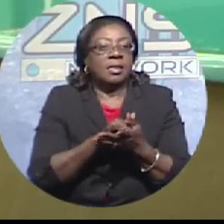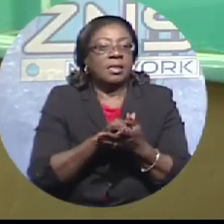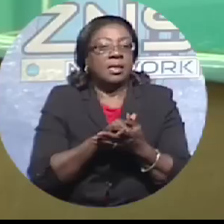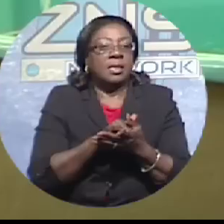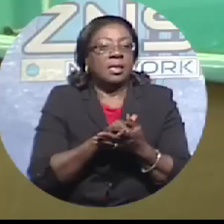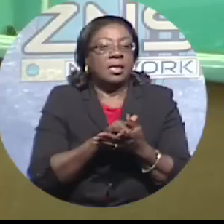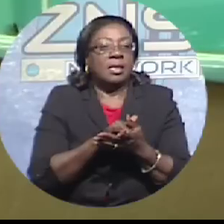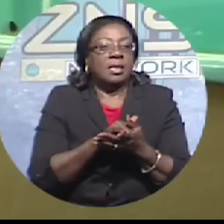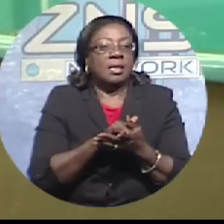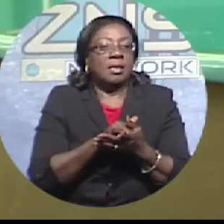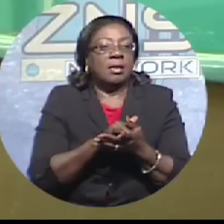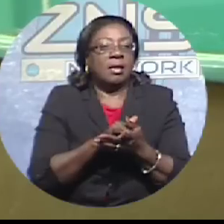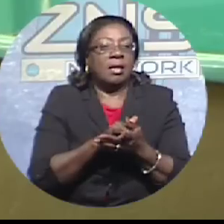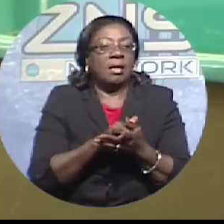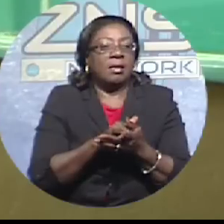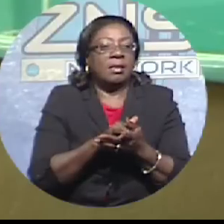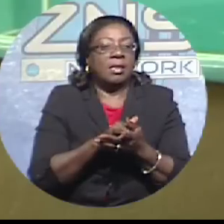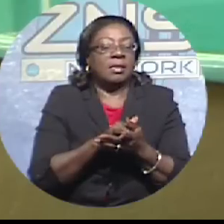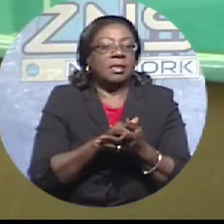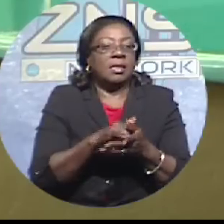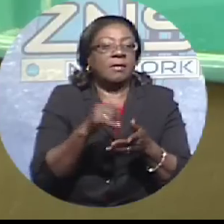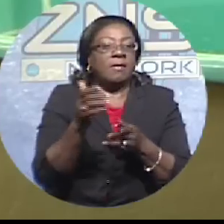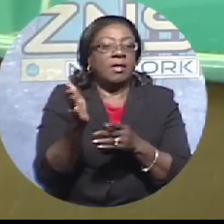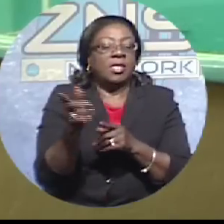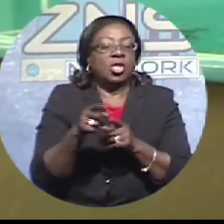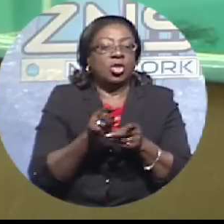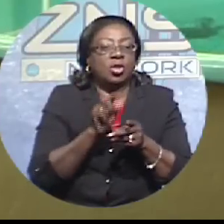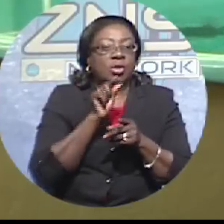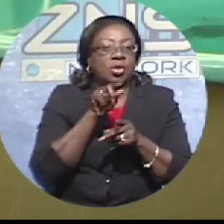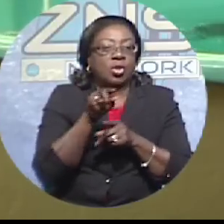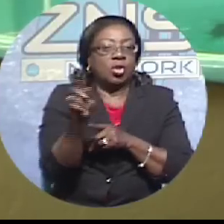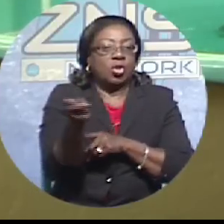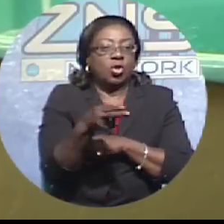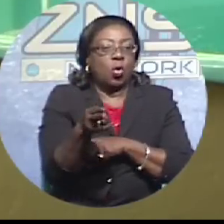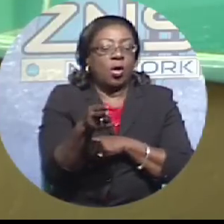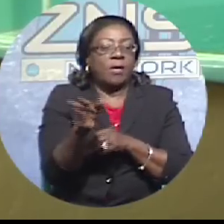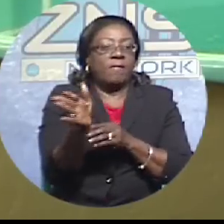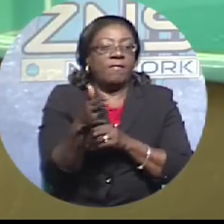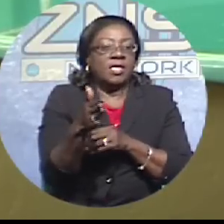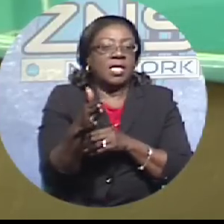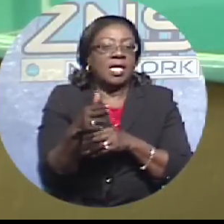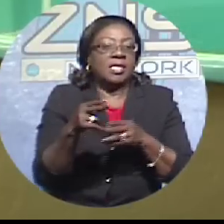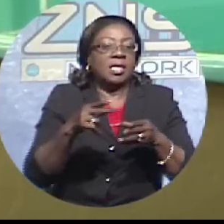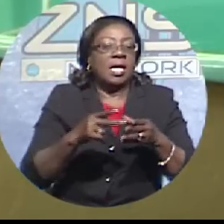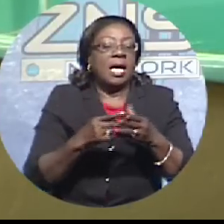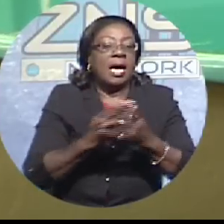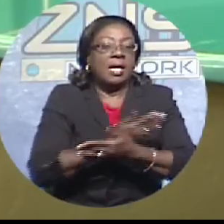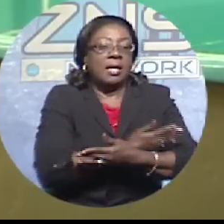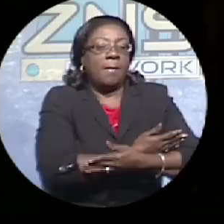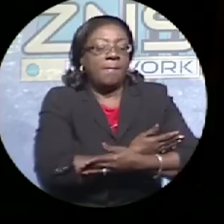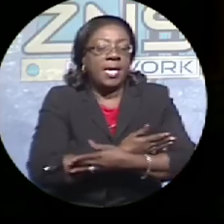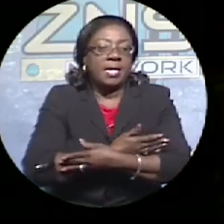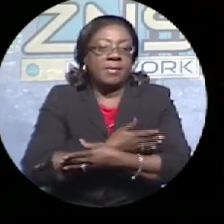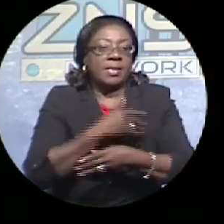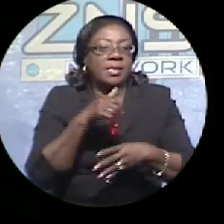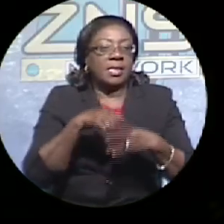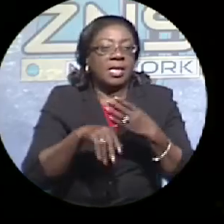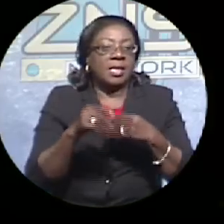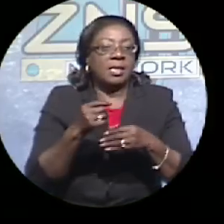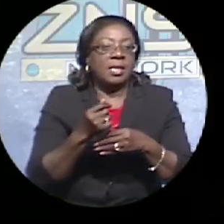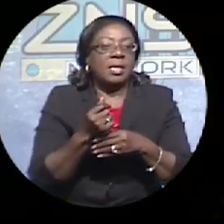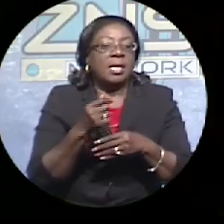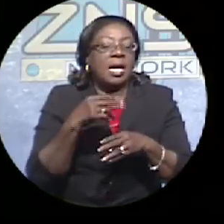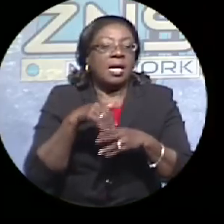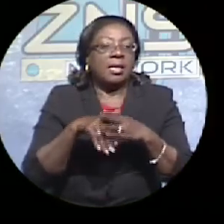sawfish has actually reproduced in a captive environment anywhere in the world. So we were really, really excited about that. The